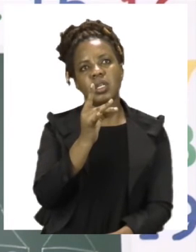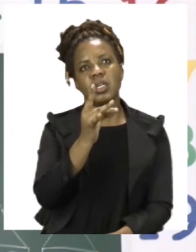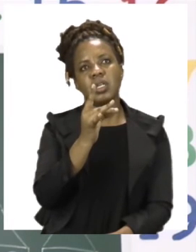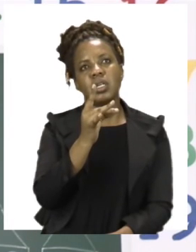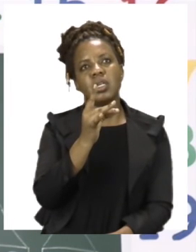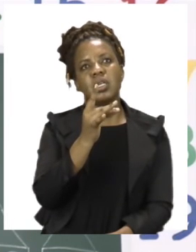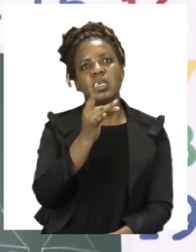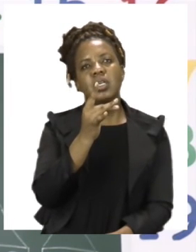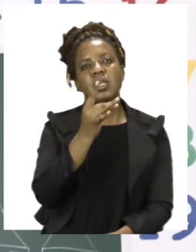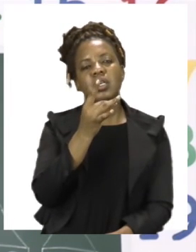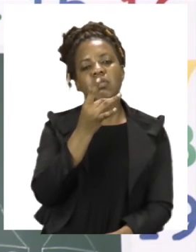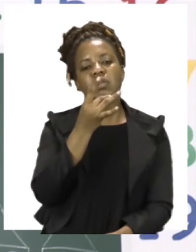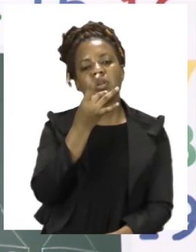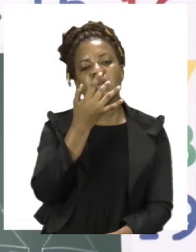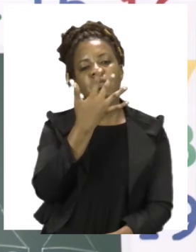58,